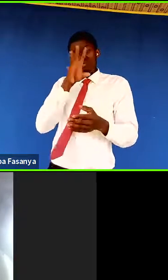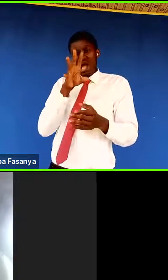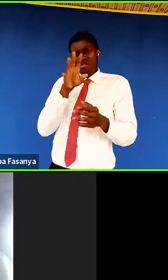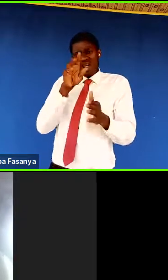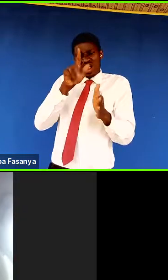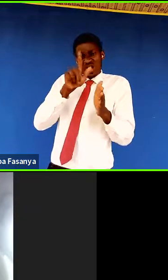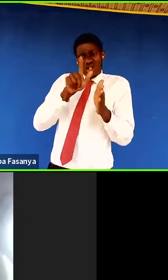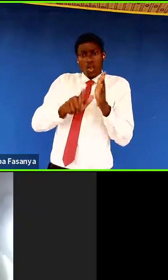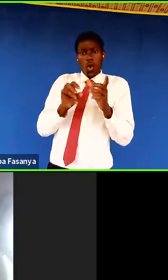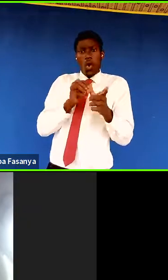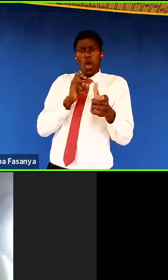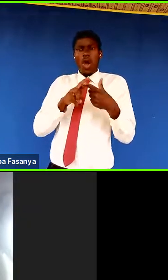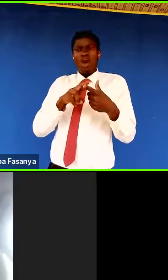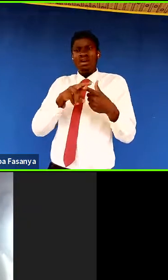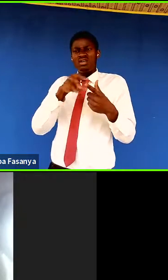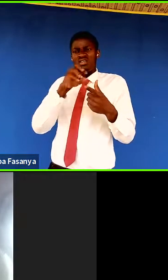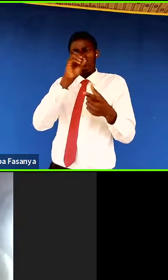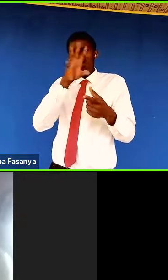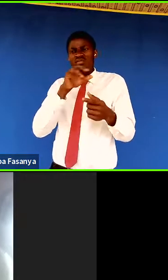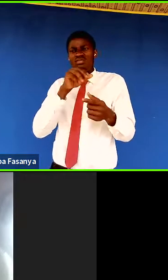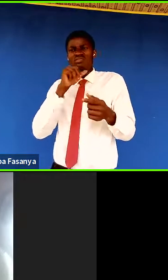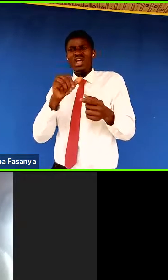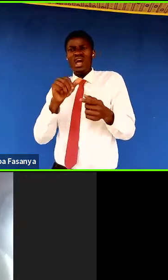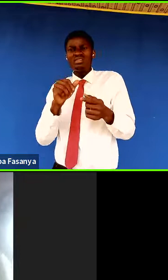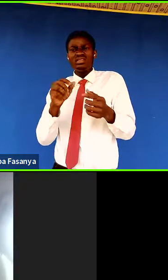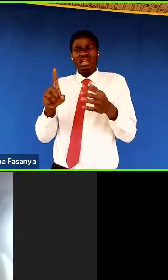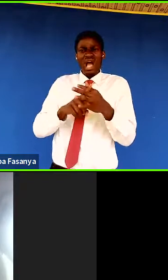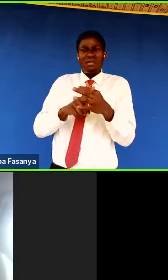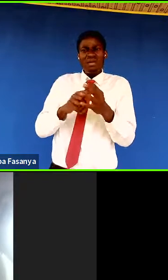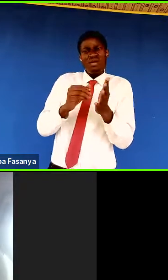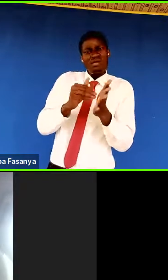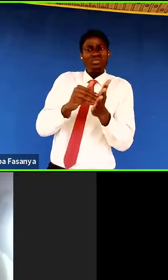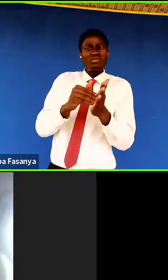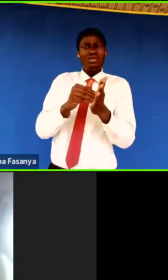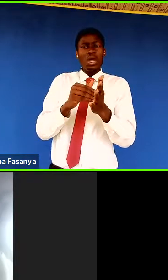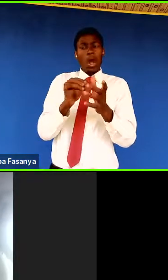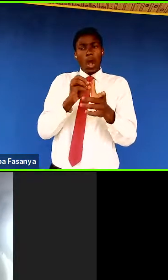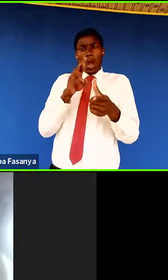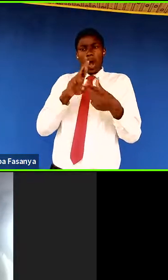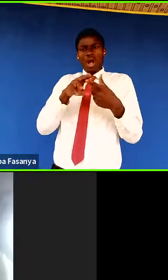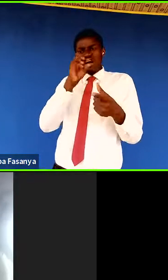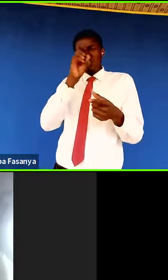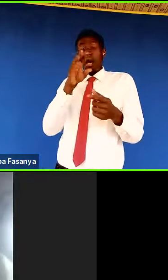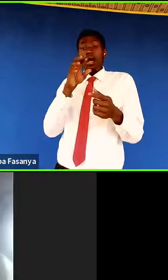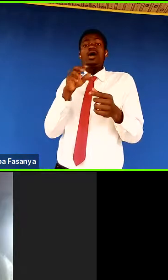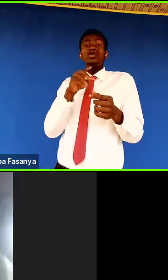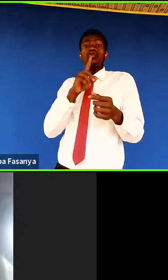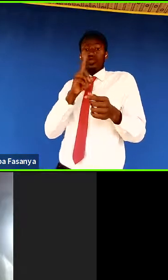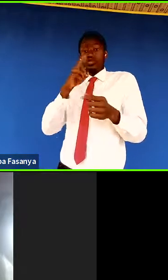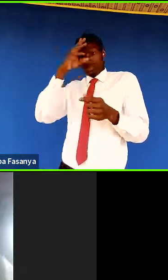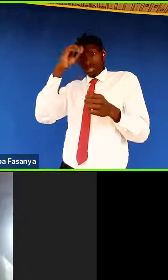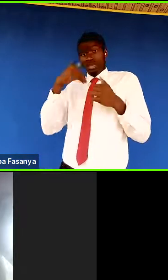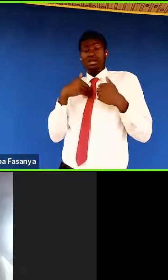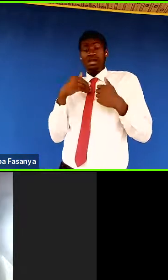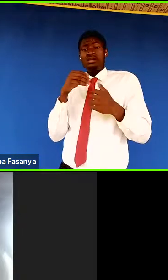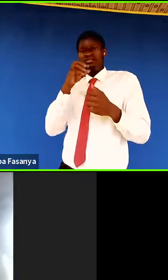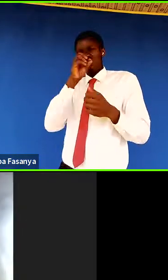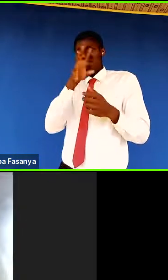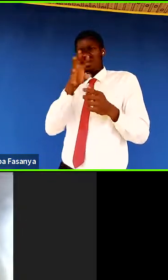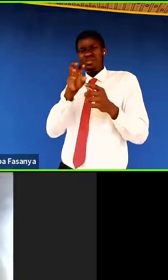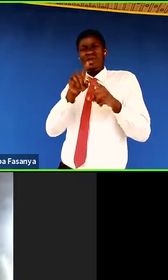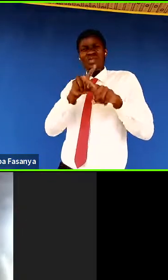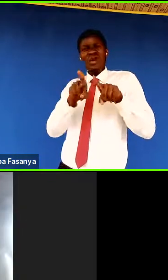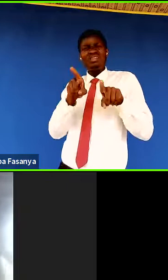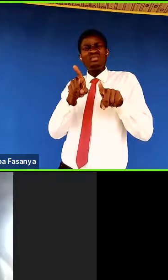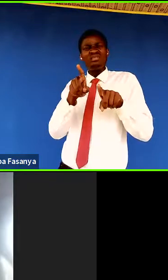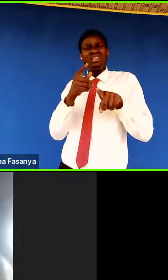well, if the movement of the sperm we call motility, or the sperms, yes, it has sperms, but the sperms are don't look normal.